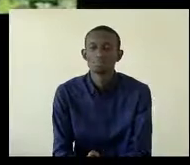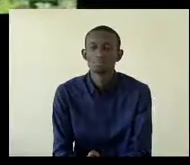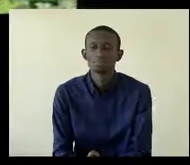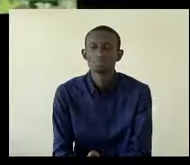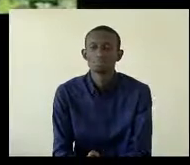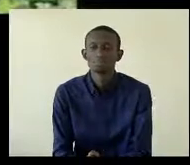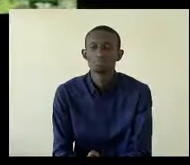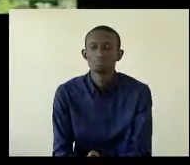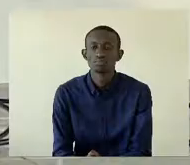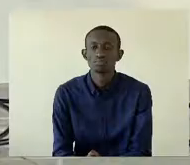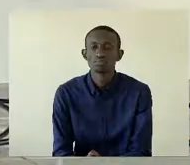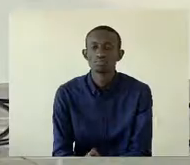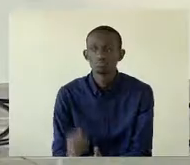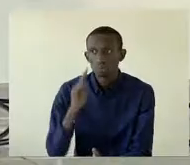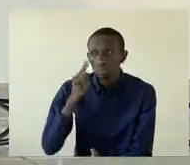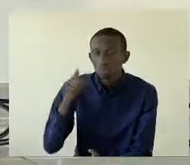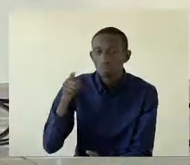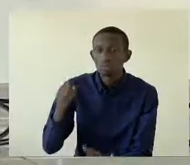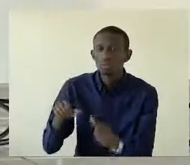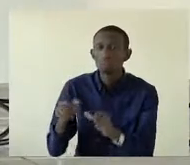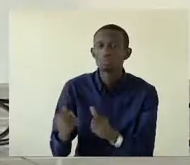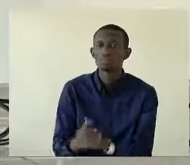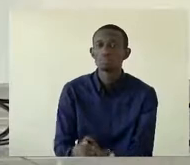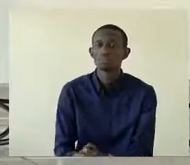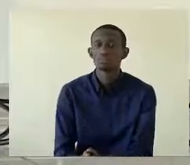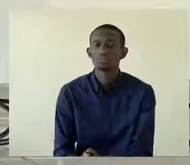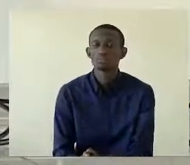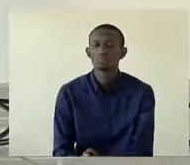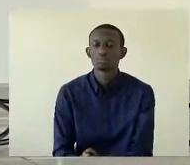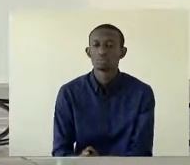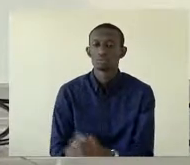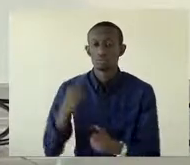I have no evidence to say this is a boy, and I have no evidence to say this is a girl.